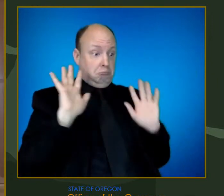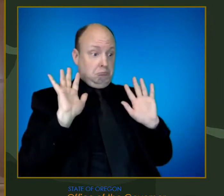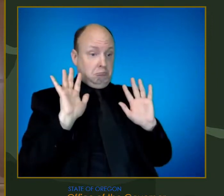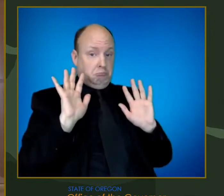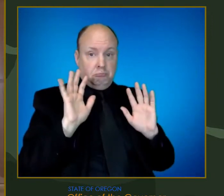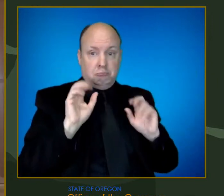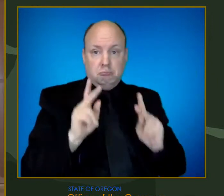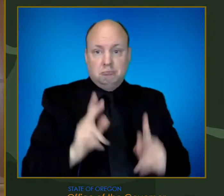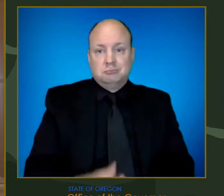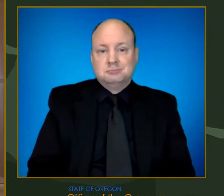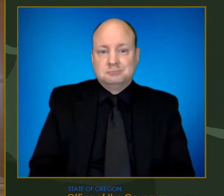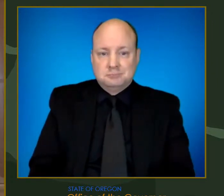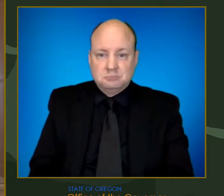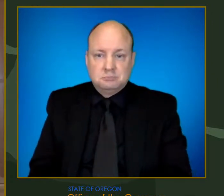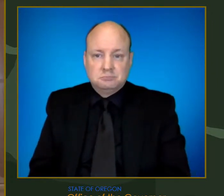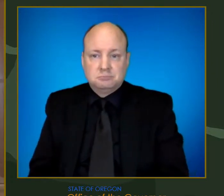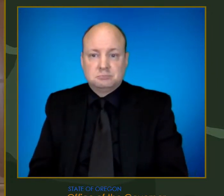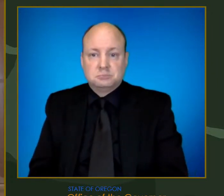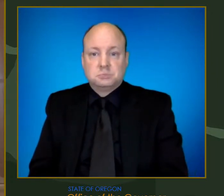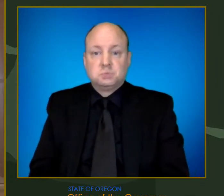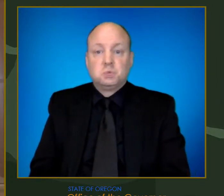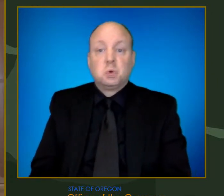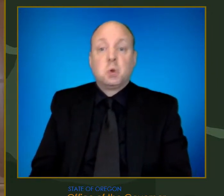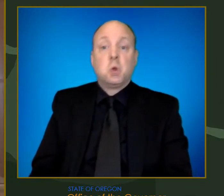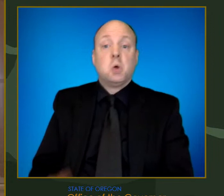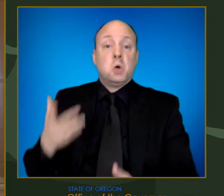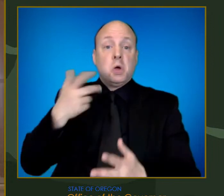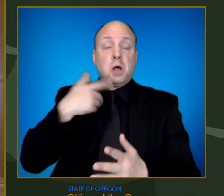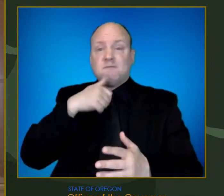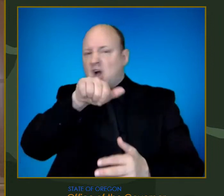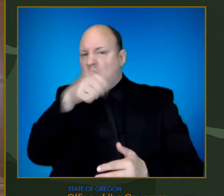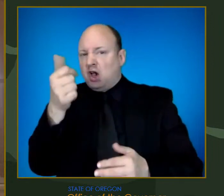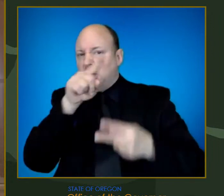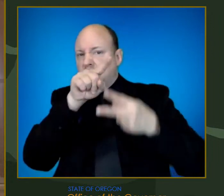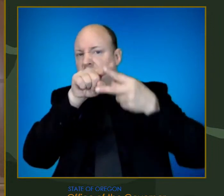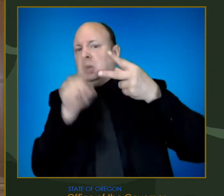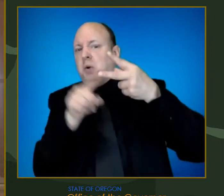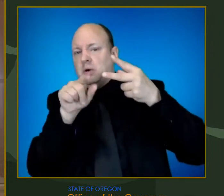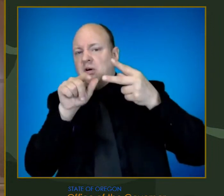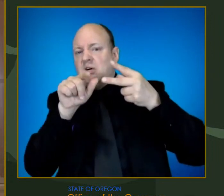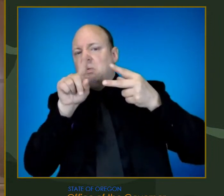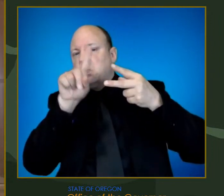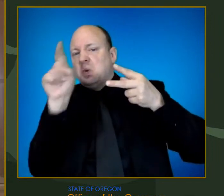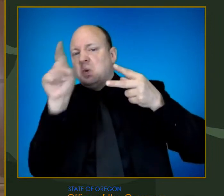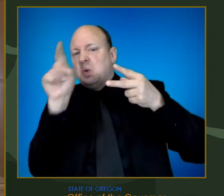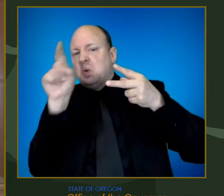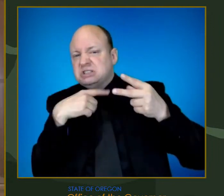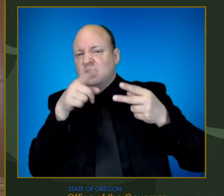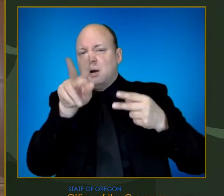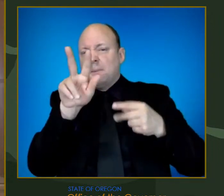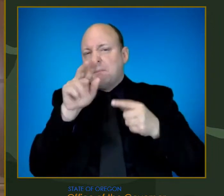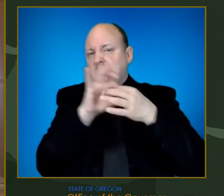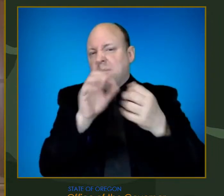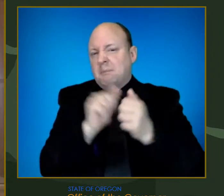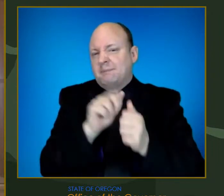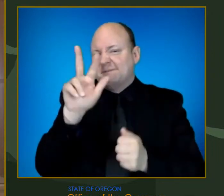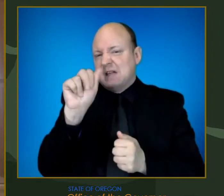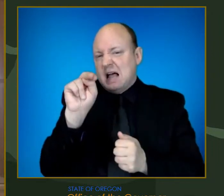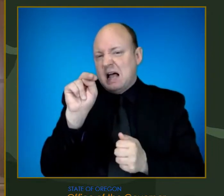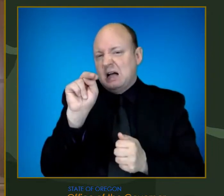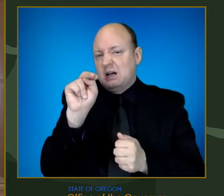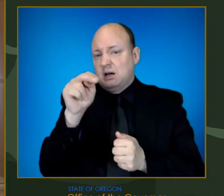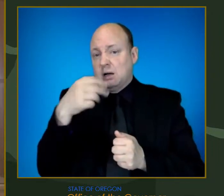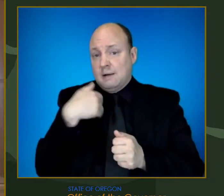If you don't mind, I just have a quick follow-up as far as how many were requested. We will be requesting enough for each one of the